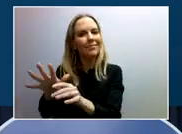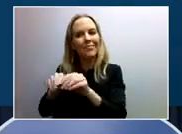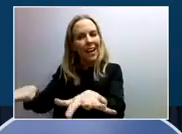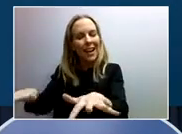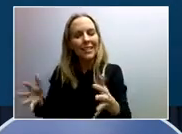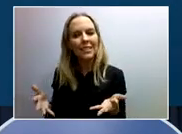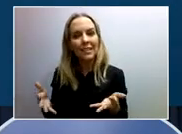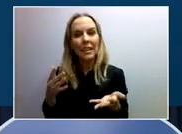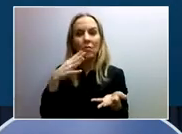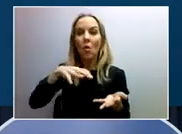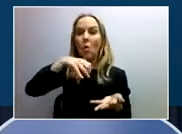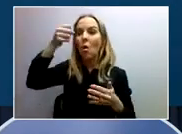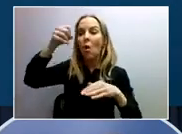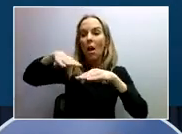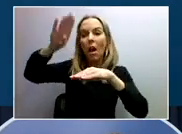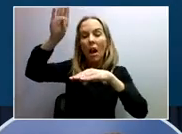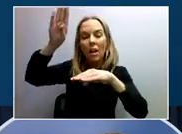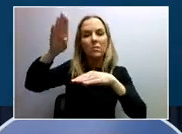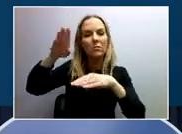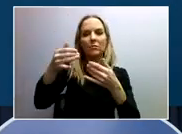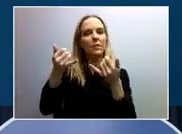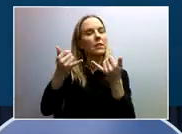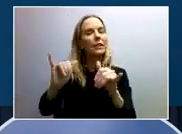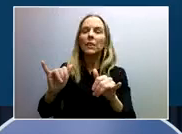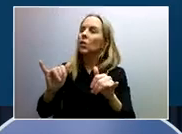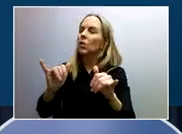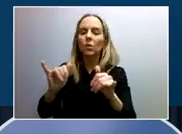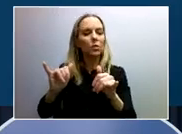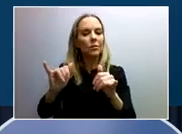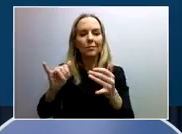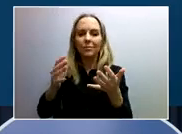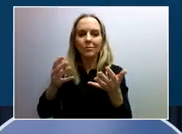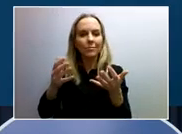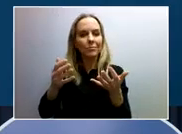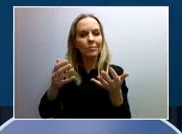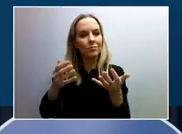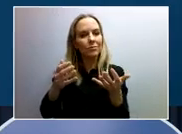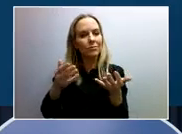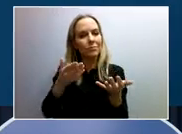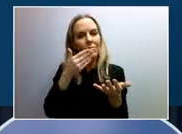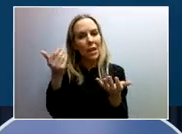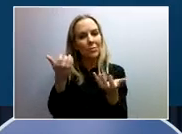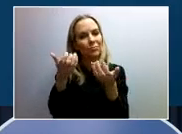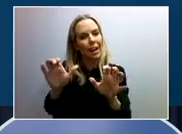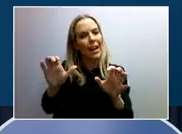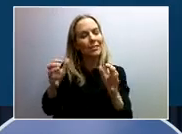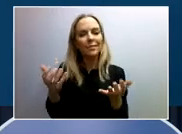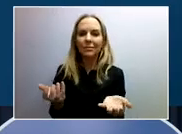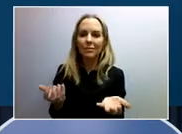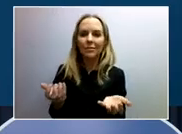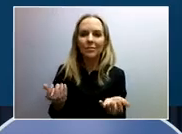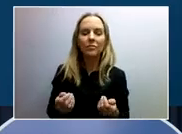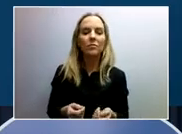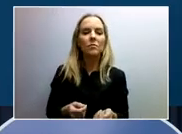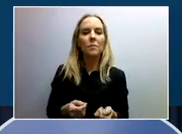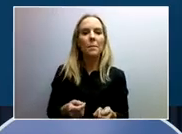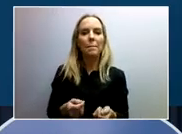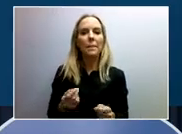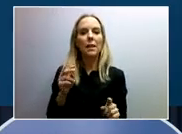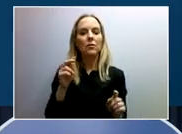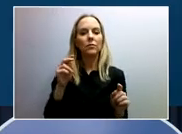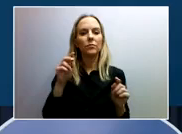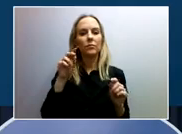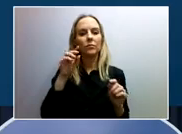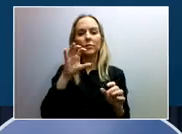older, you are still so much better off. And as we look at the age distribution